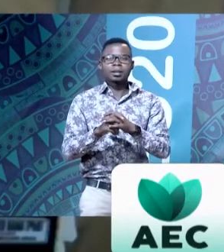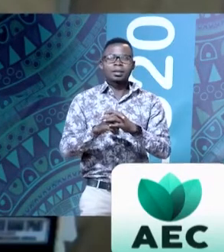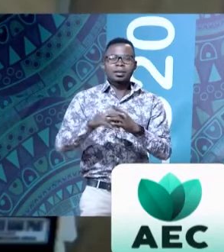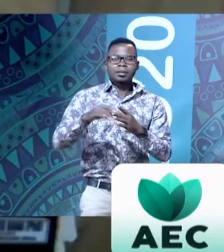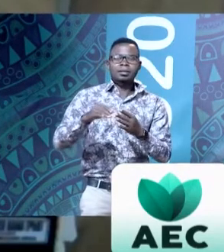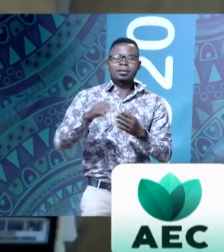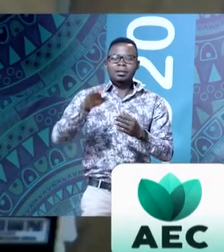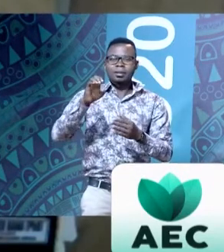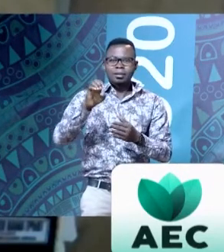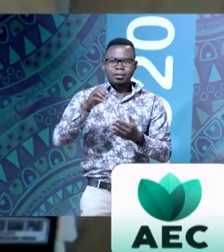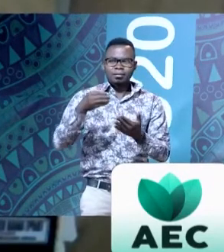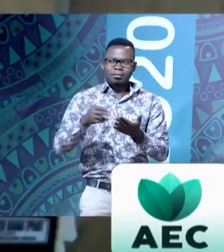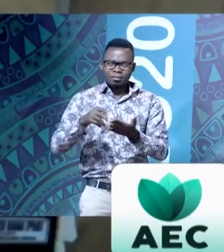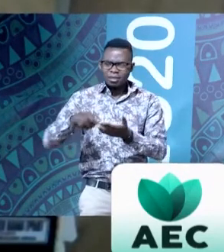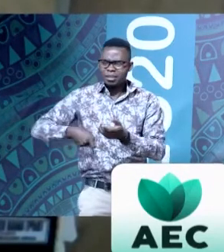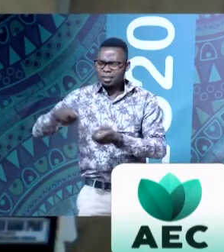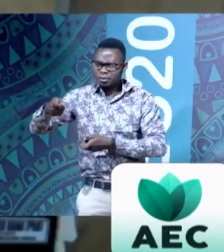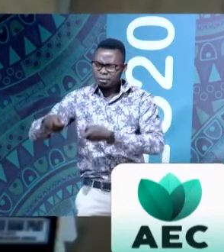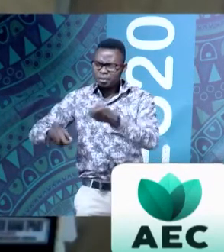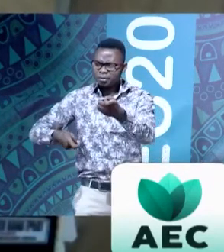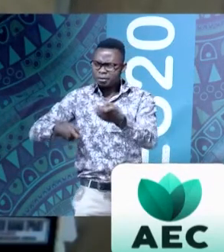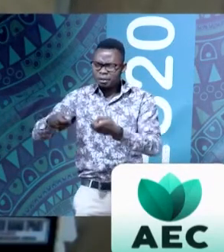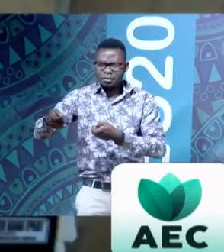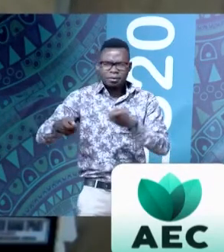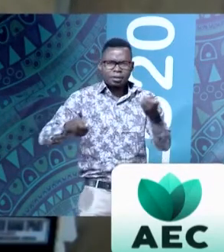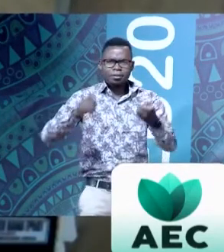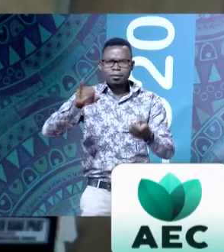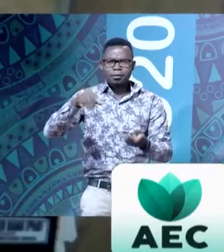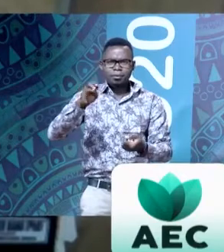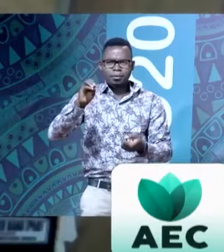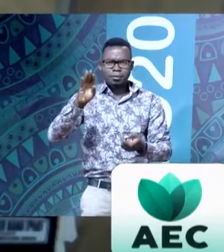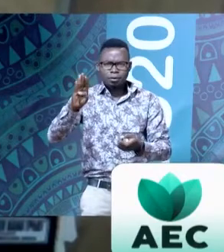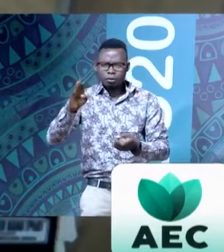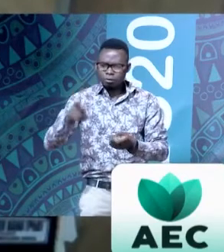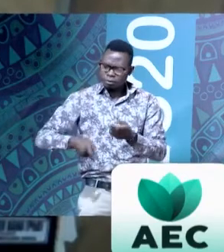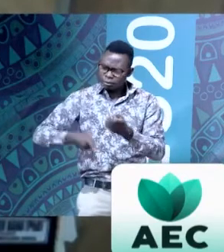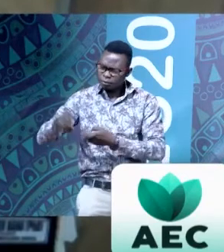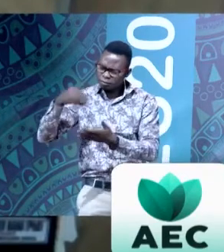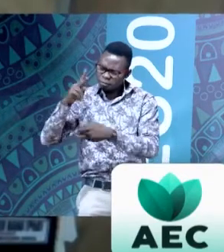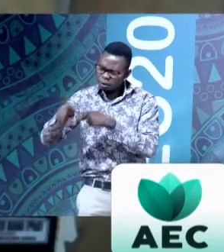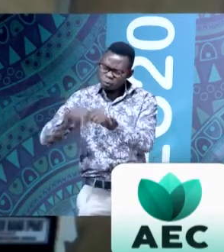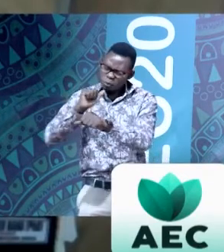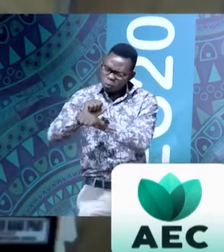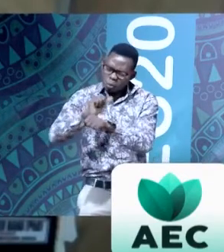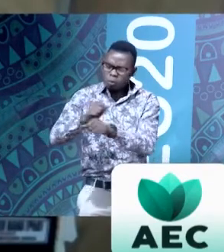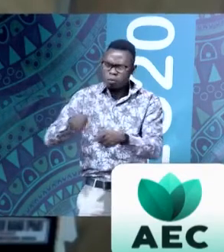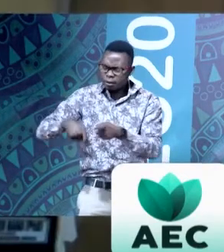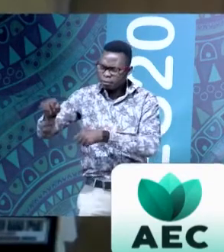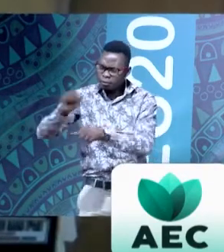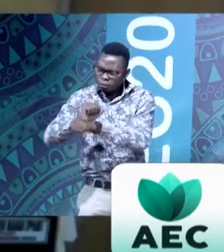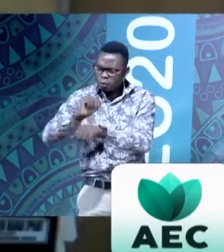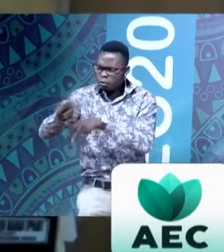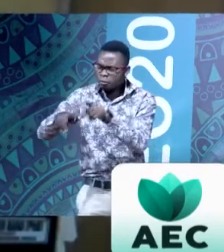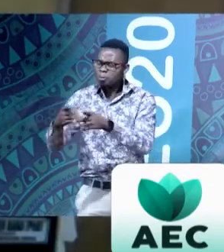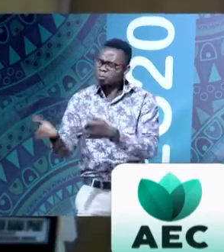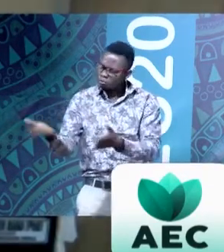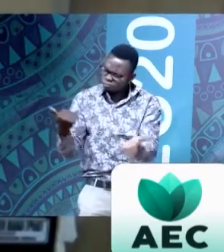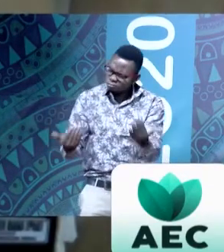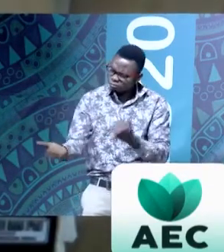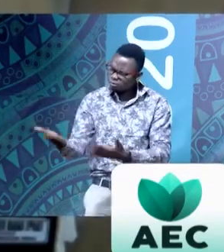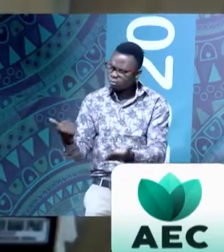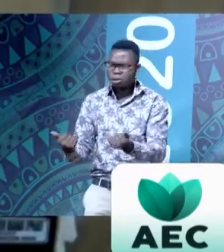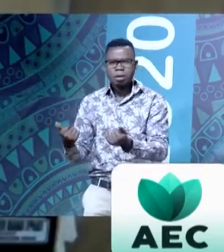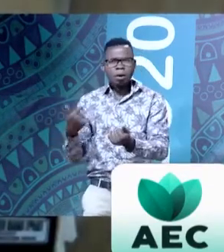employment. Are we generating employment? Are we preserving jobs? Are we training them to meet the future? Are